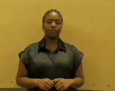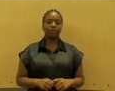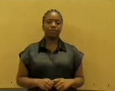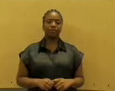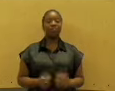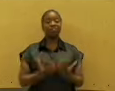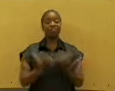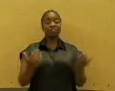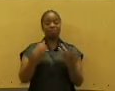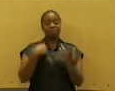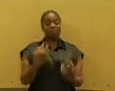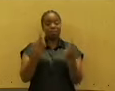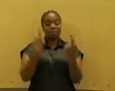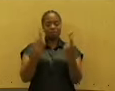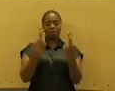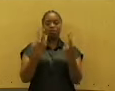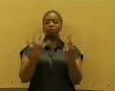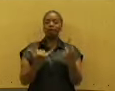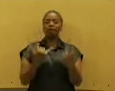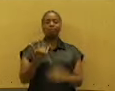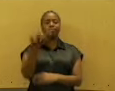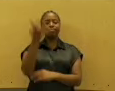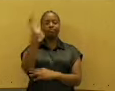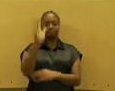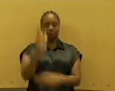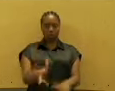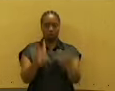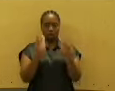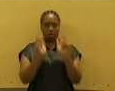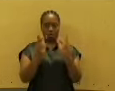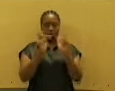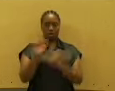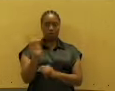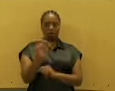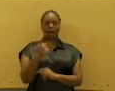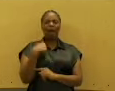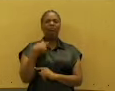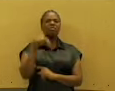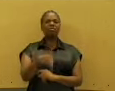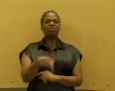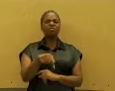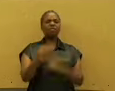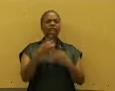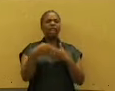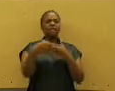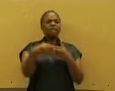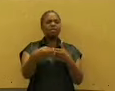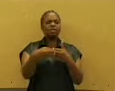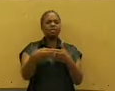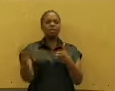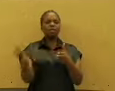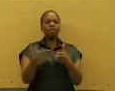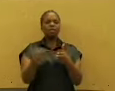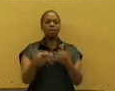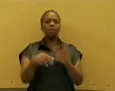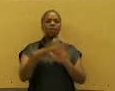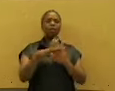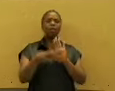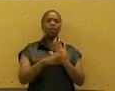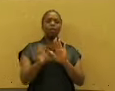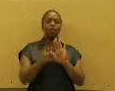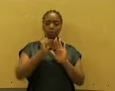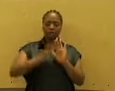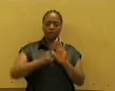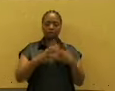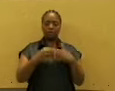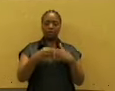Right, so what I'm hoping we'll get out of today's presentation is a bit about the Just Leaders program. I'll explain what the Social Justice Barometer is,